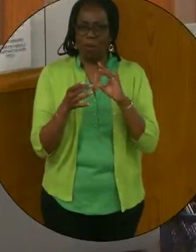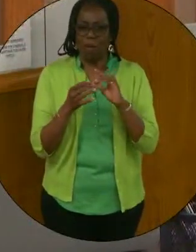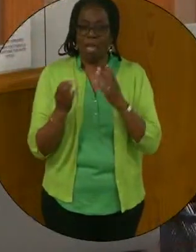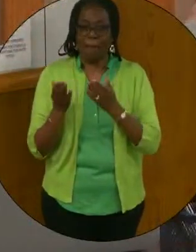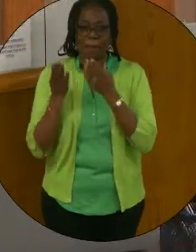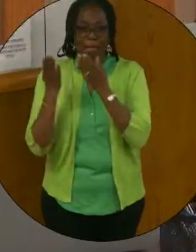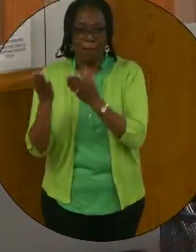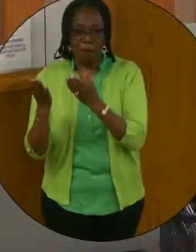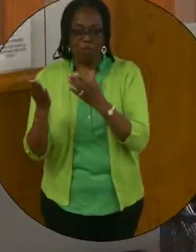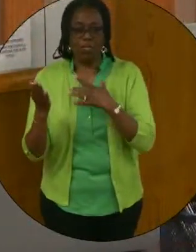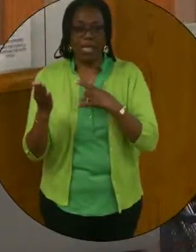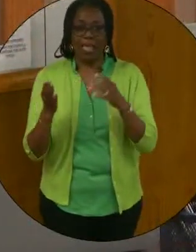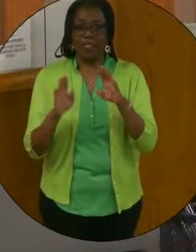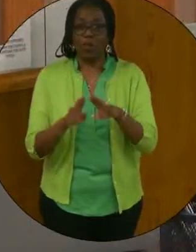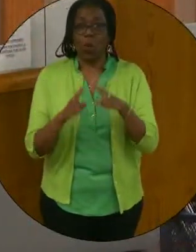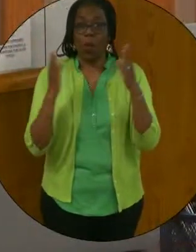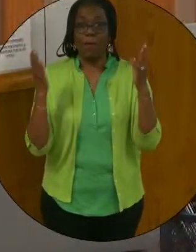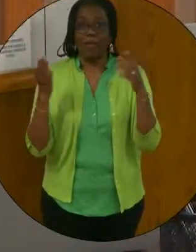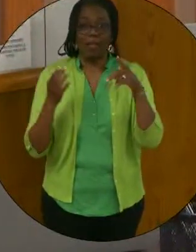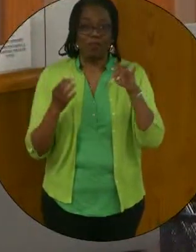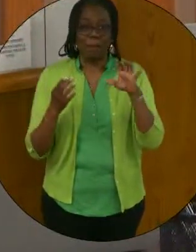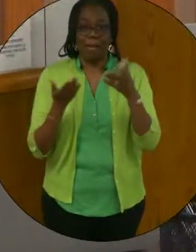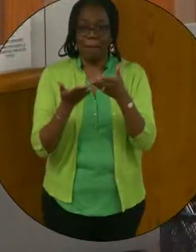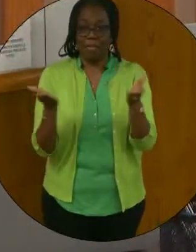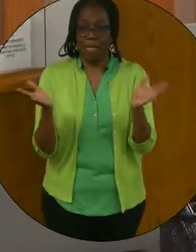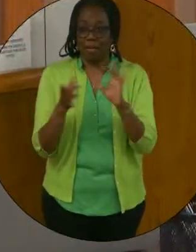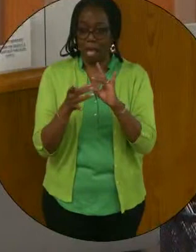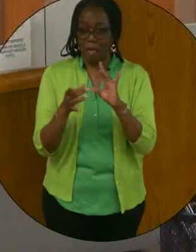motion, I'd like to open it up to public comment.